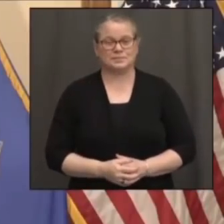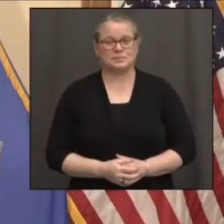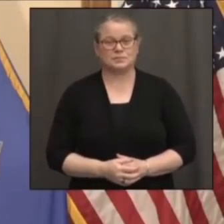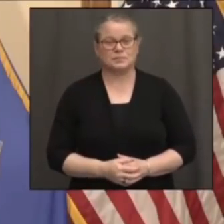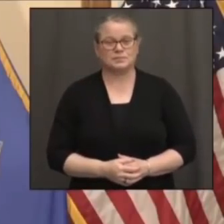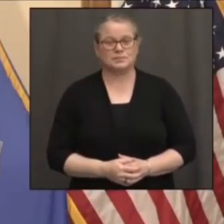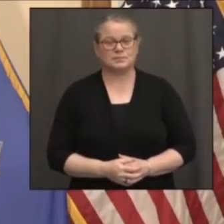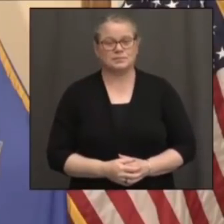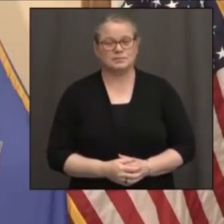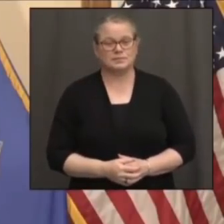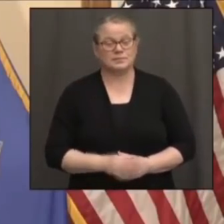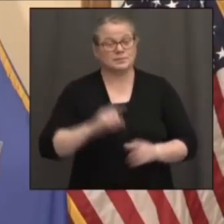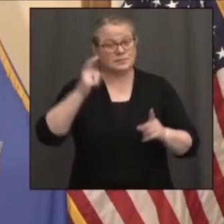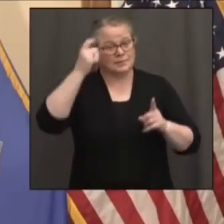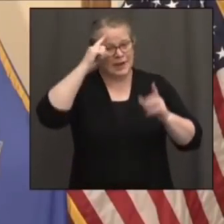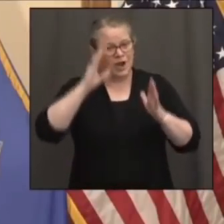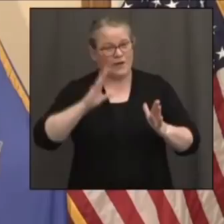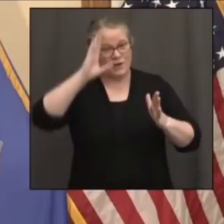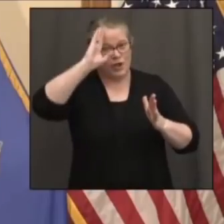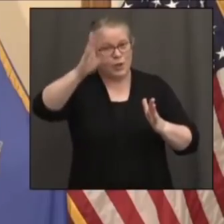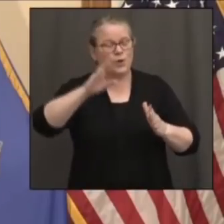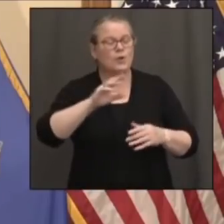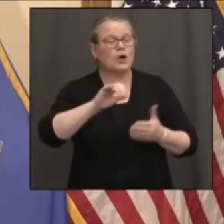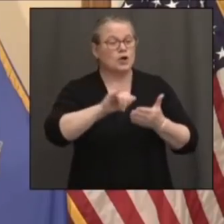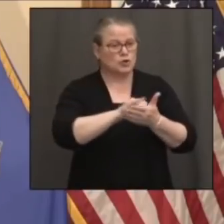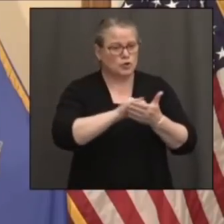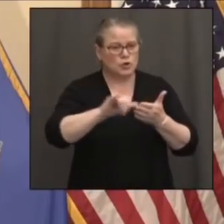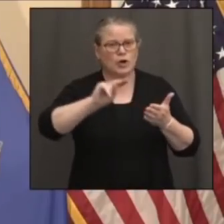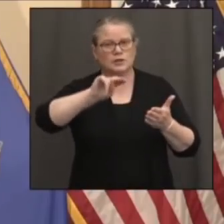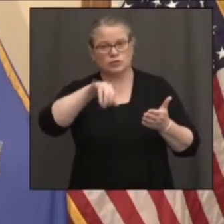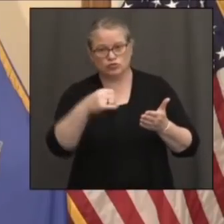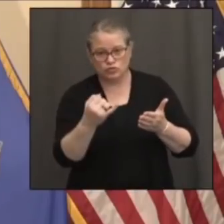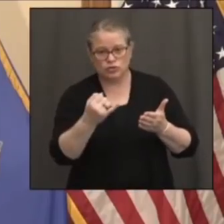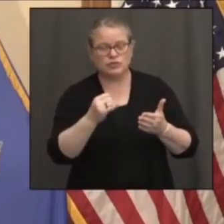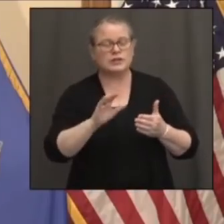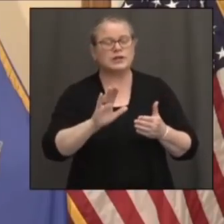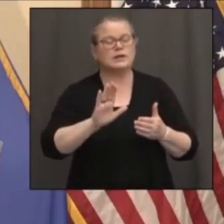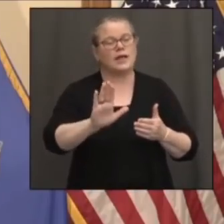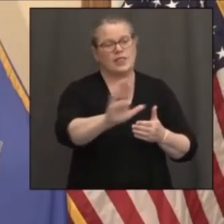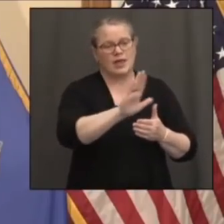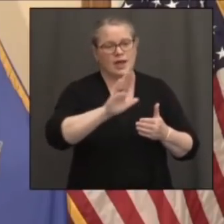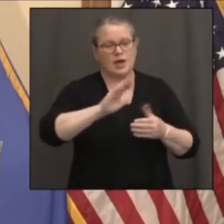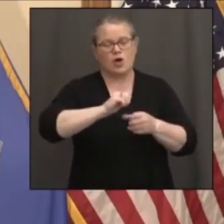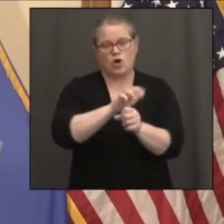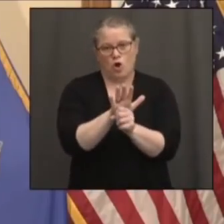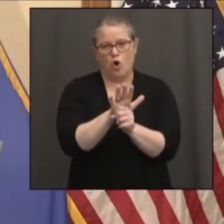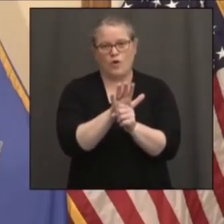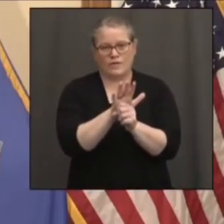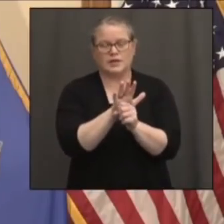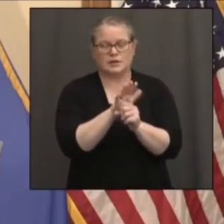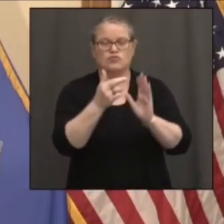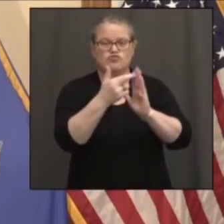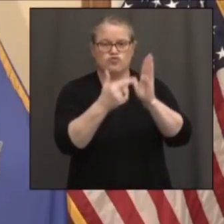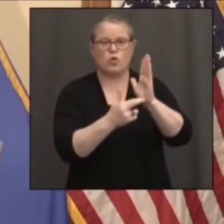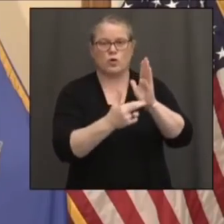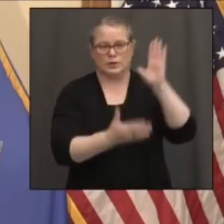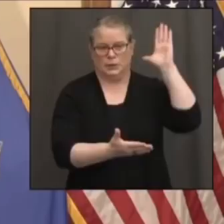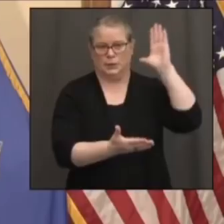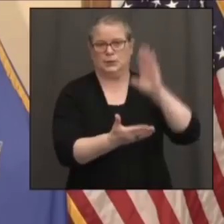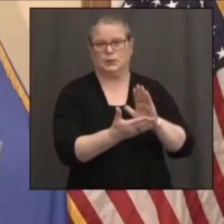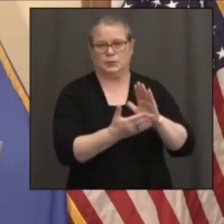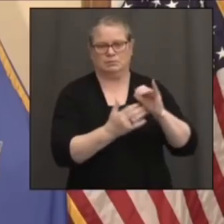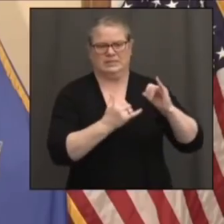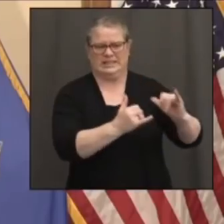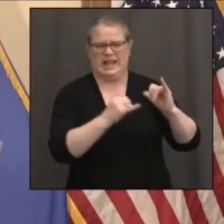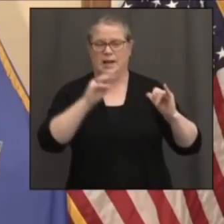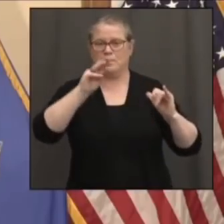Hi, Governor. New York and New Jersey are joining Connecticut in easing the COVID restrictions on the same date as you, May 19th. It doesn't